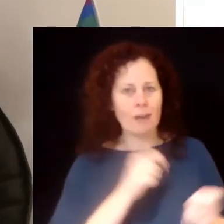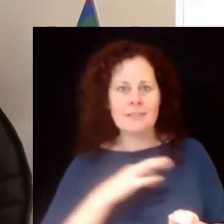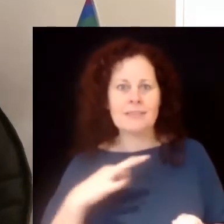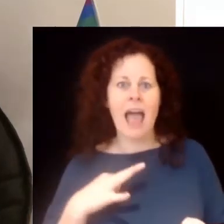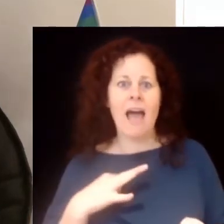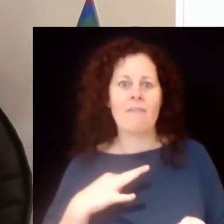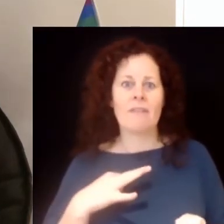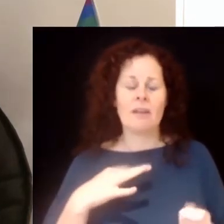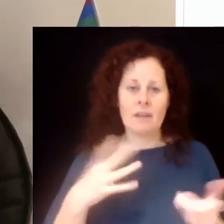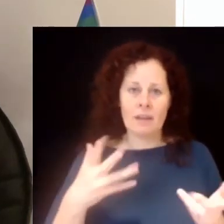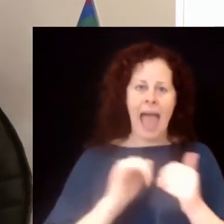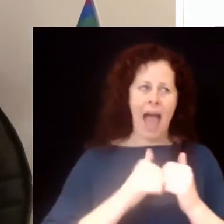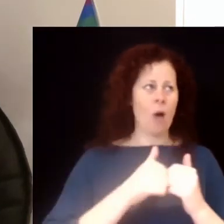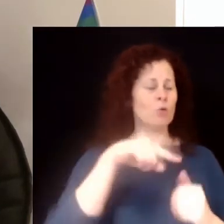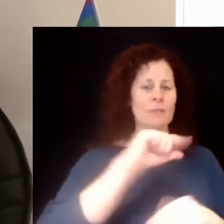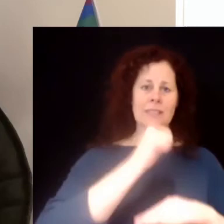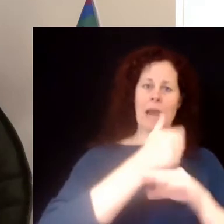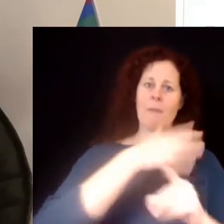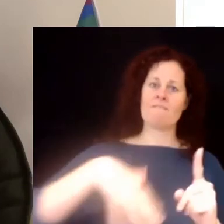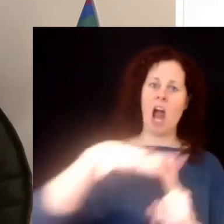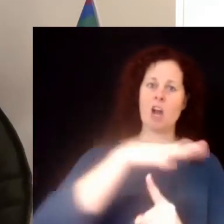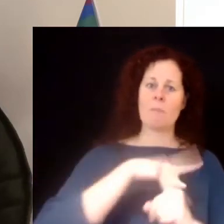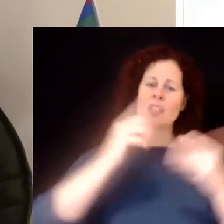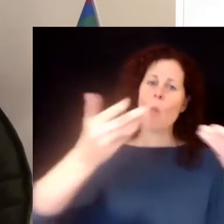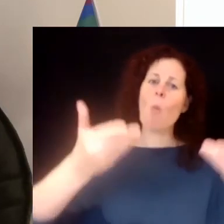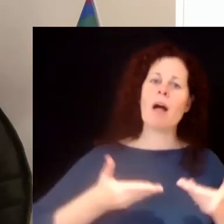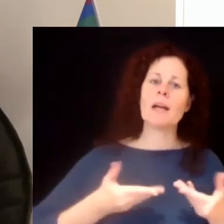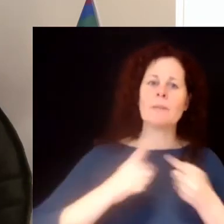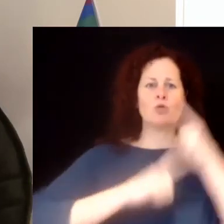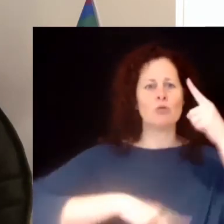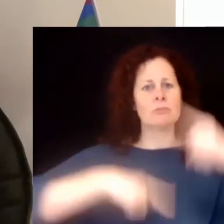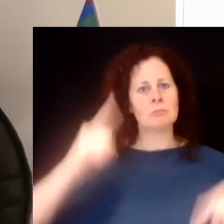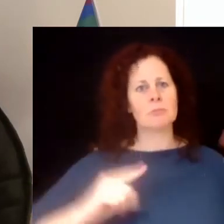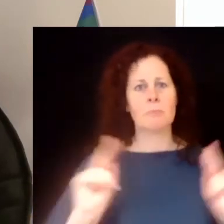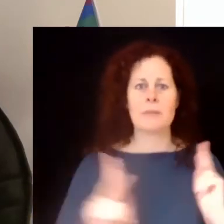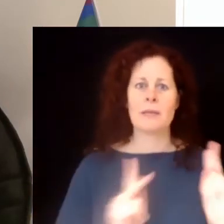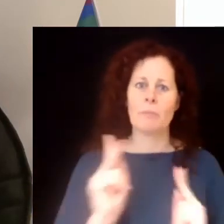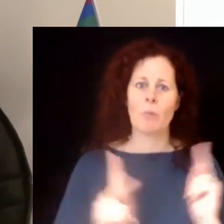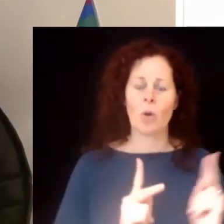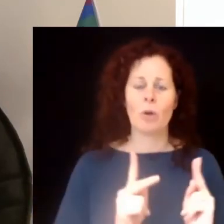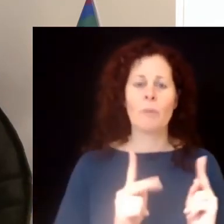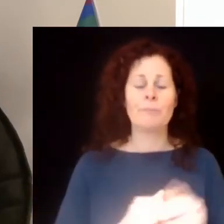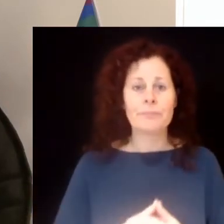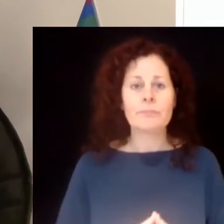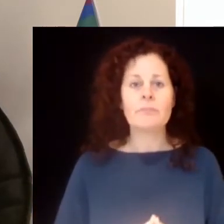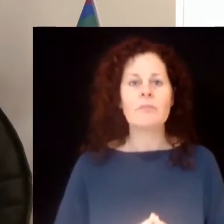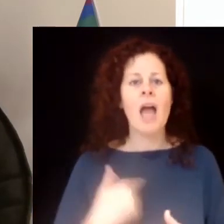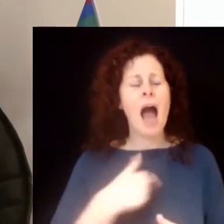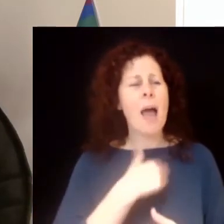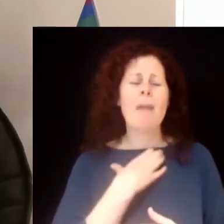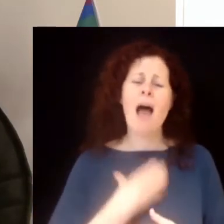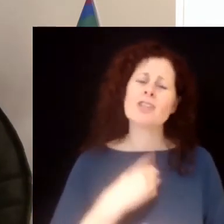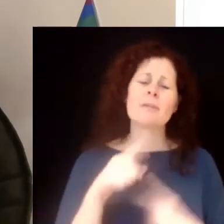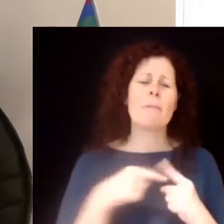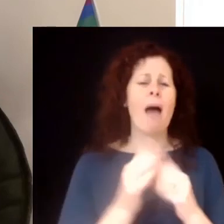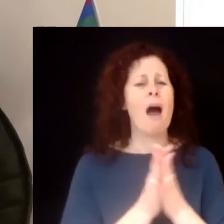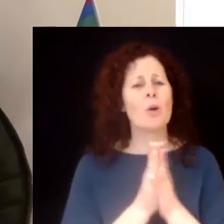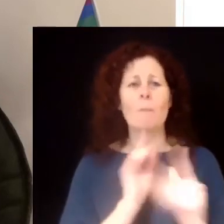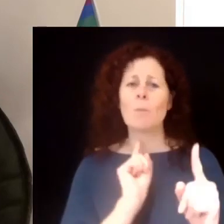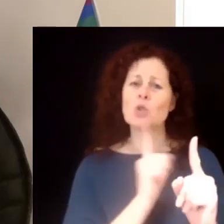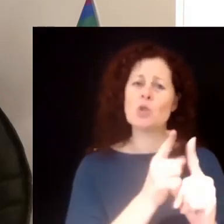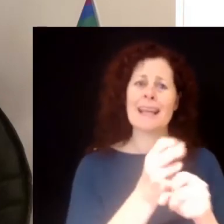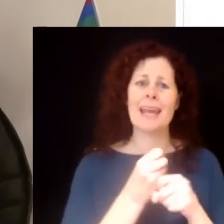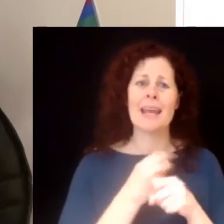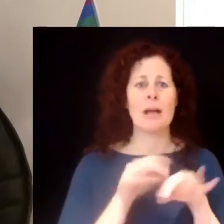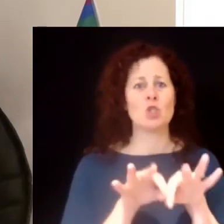education, which has many challenges of its own. But I know that my presence in this system is paving the road for other students like myself. I'm passionate about obtaining a